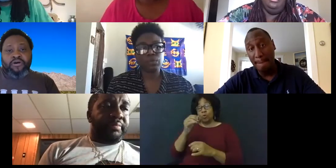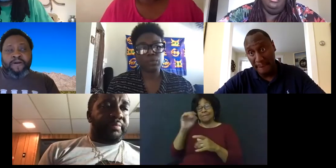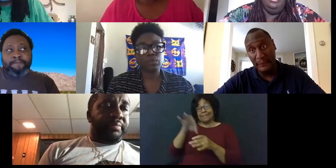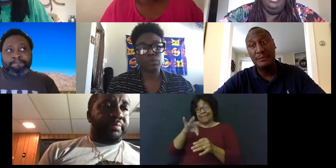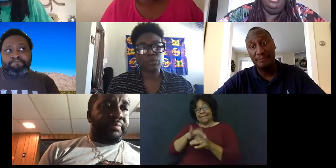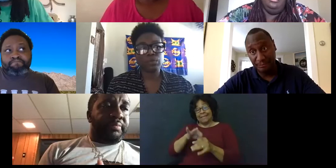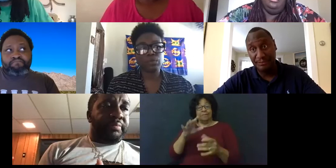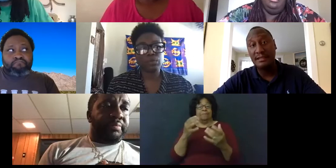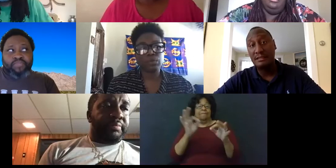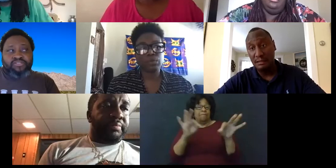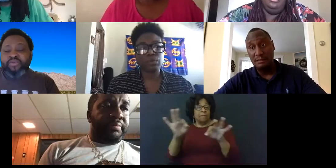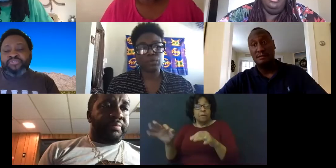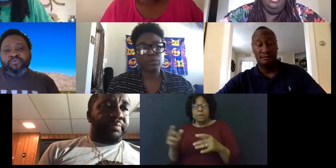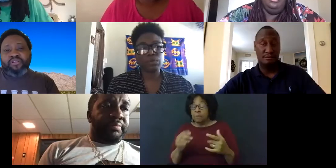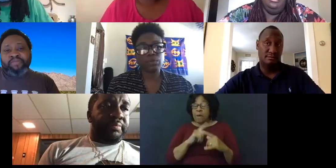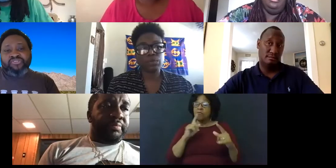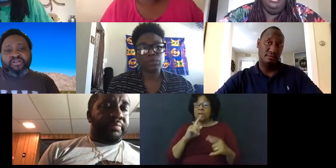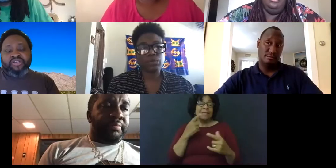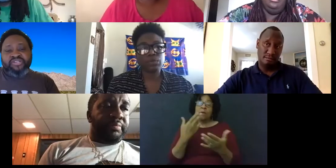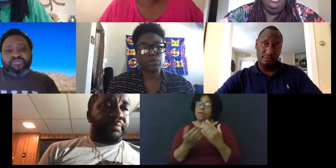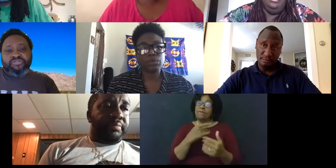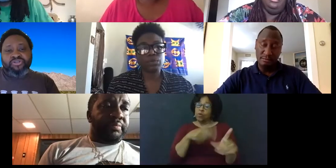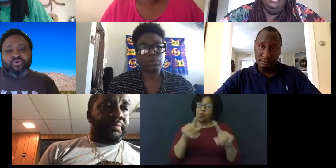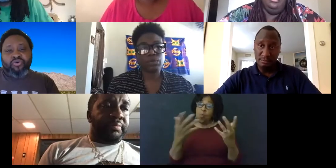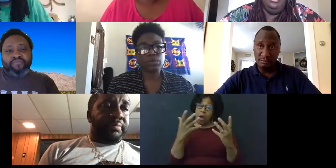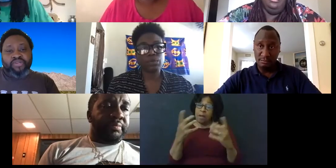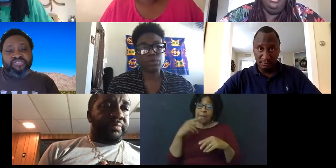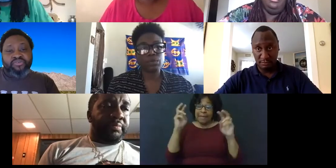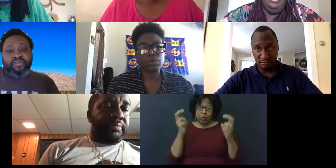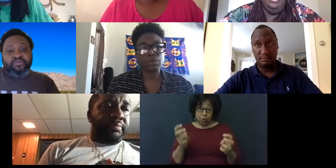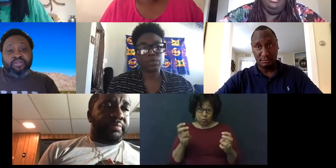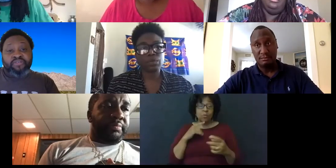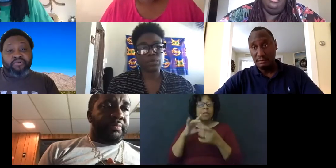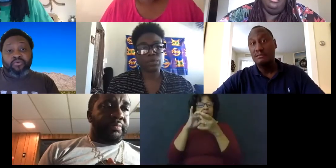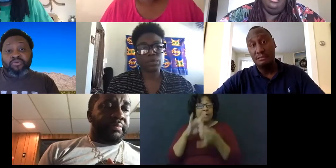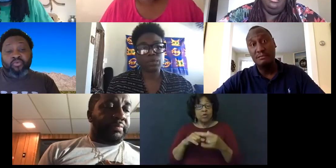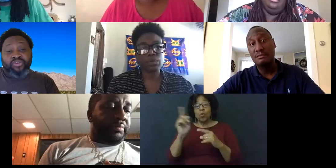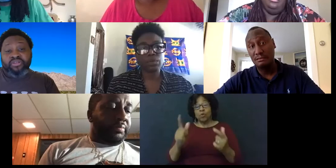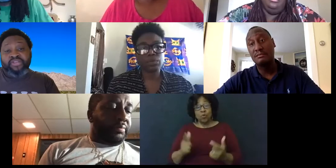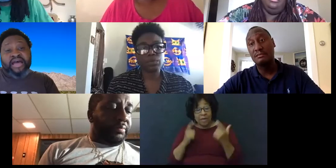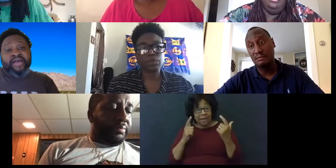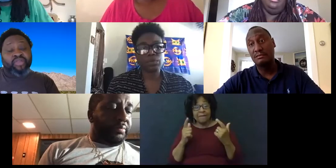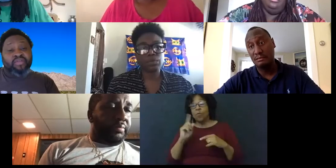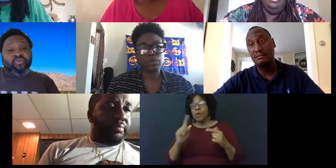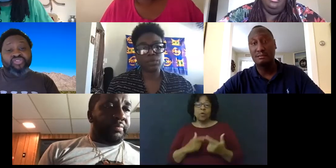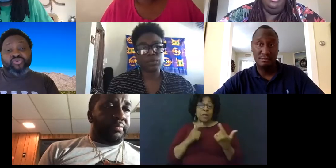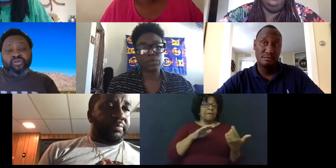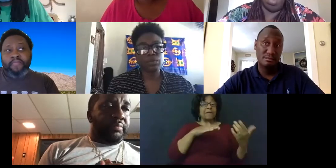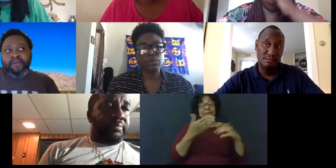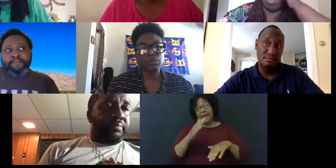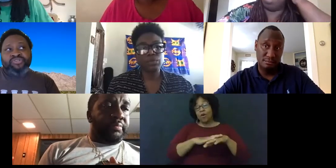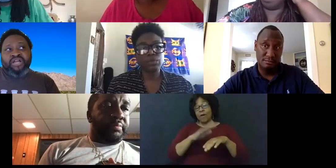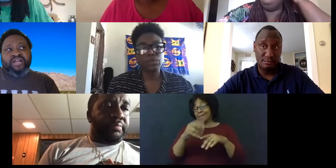know, say what you will about certain issues, you know, in relation to where you live, or, you know, where you live and die on a